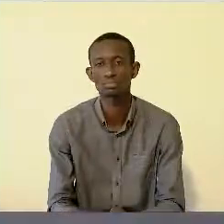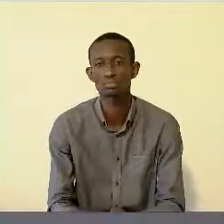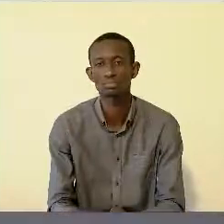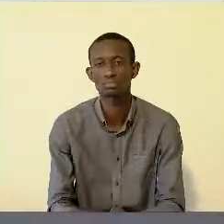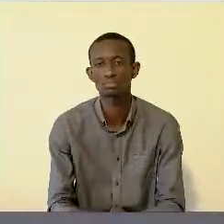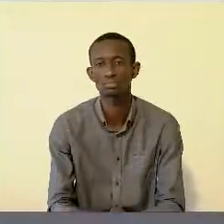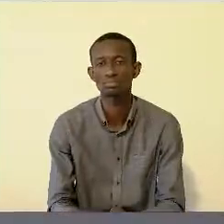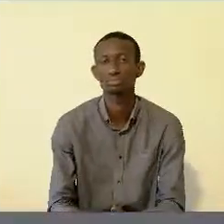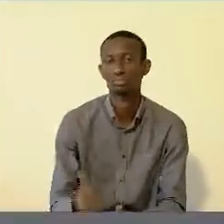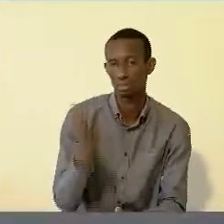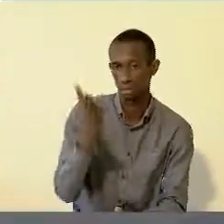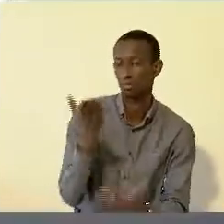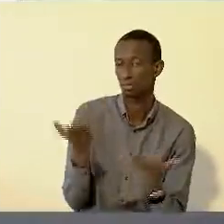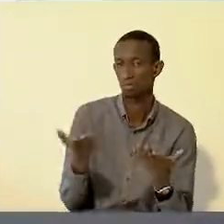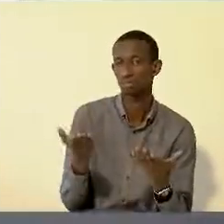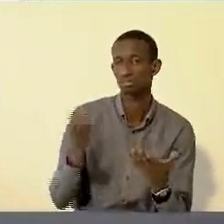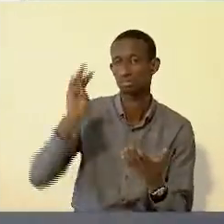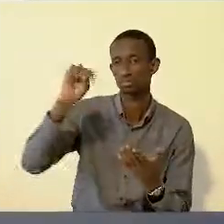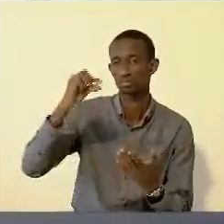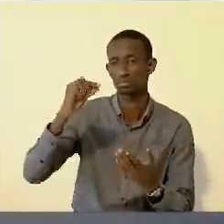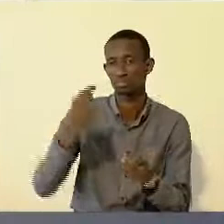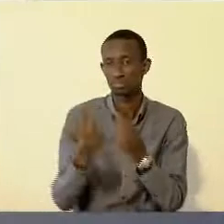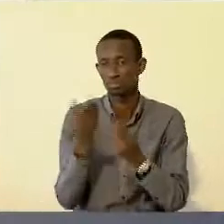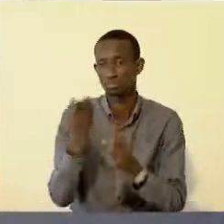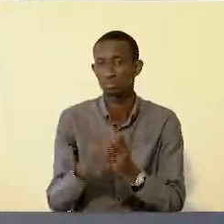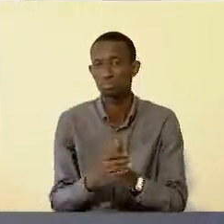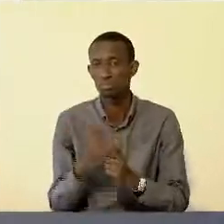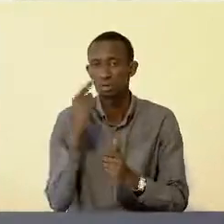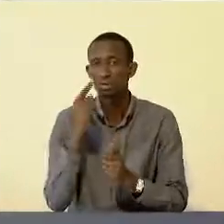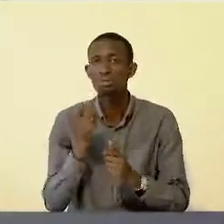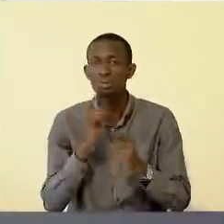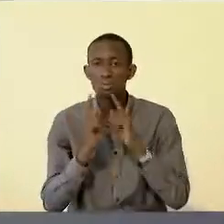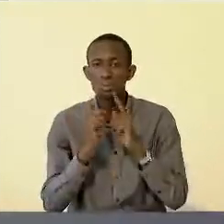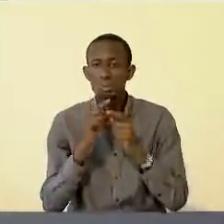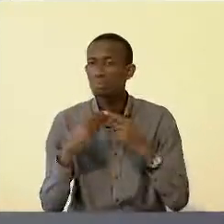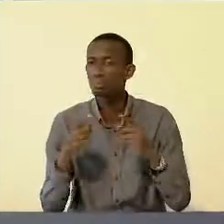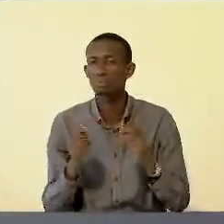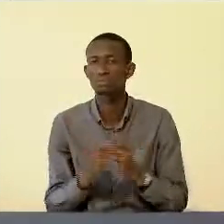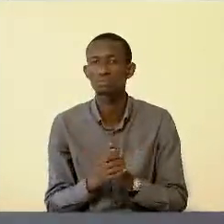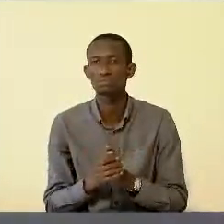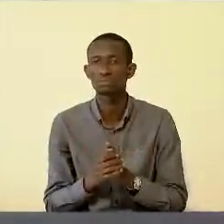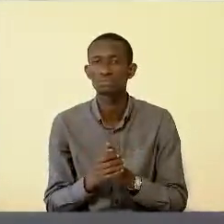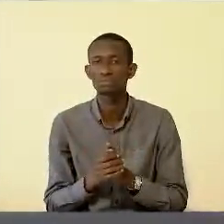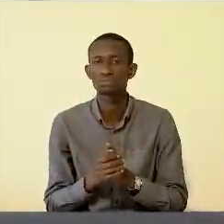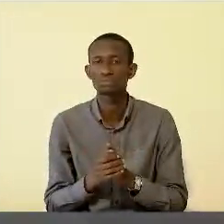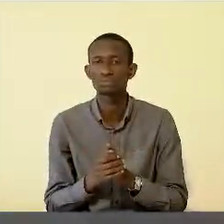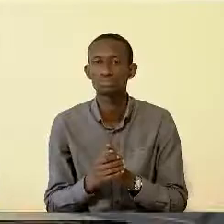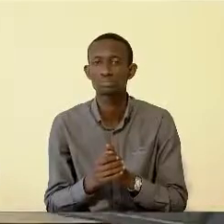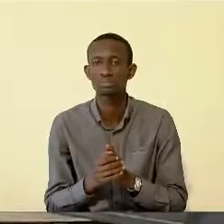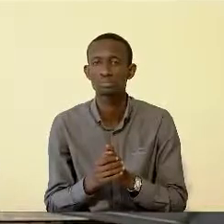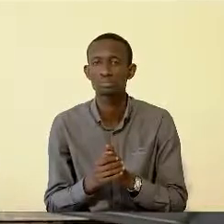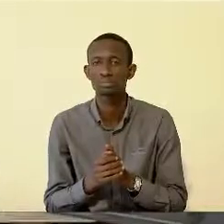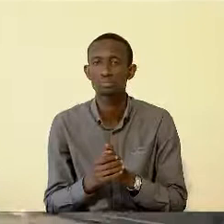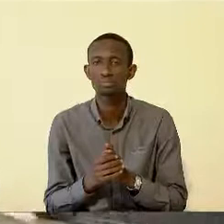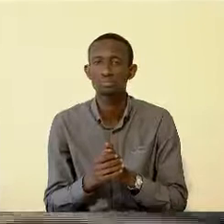That is how magnesium burns. So you can see that it has a different color. So the different metals, especially these